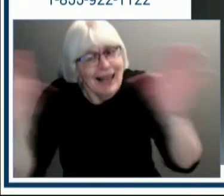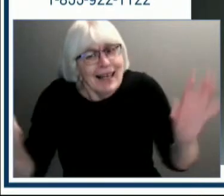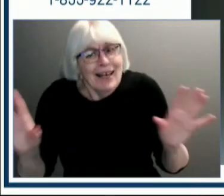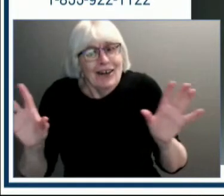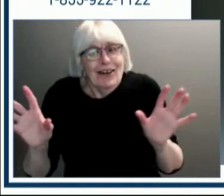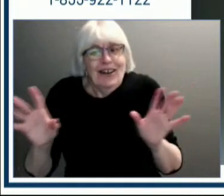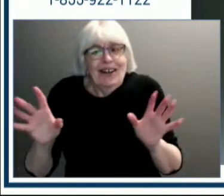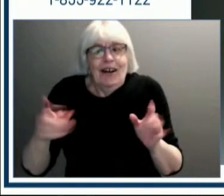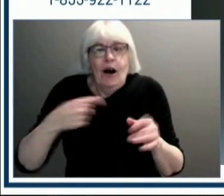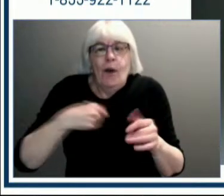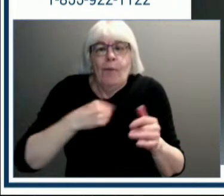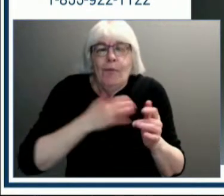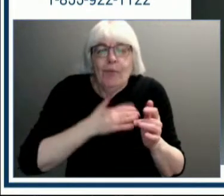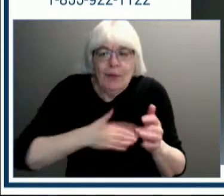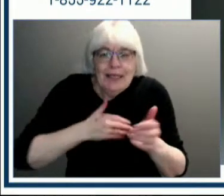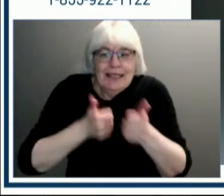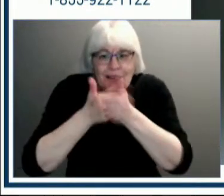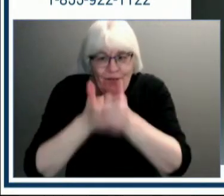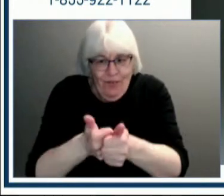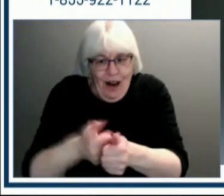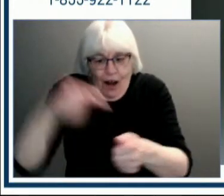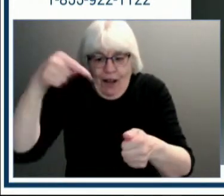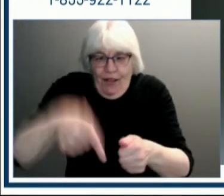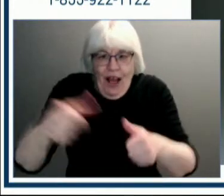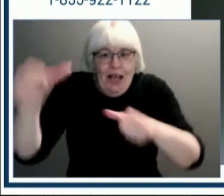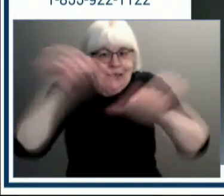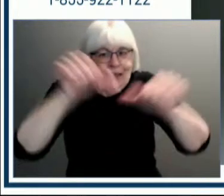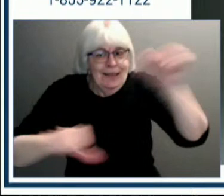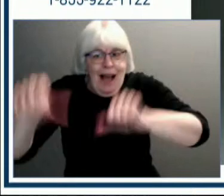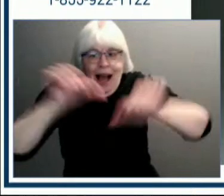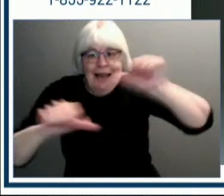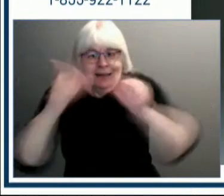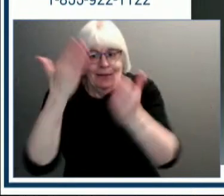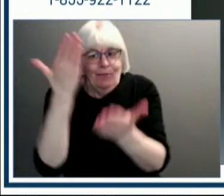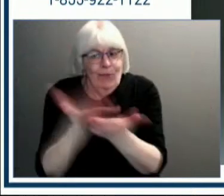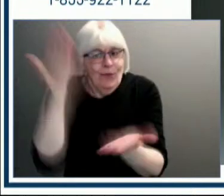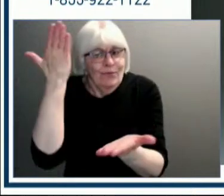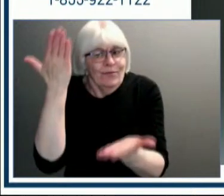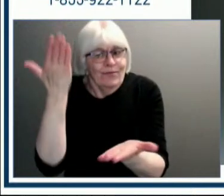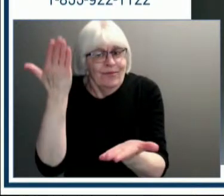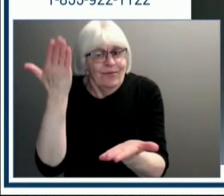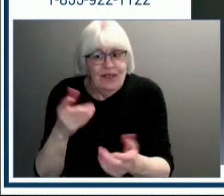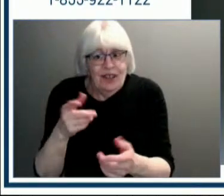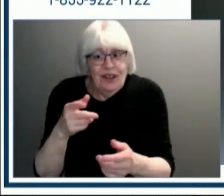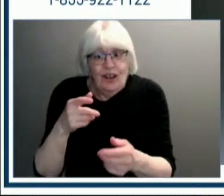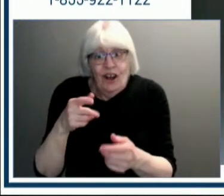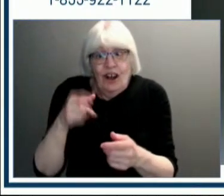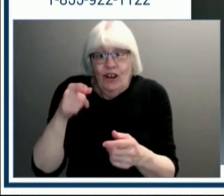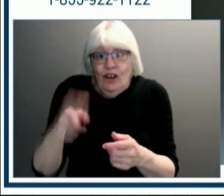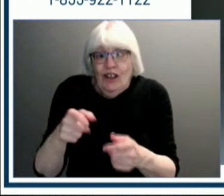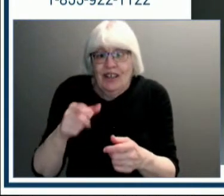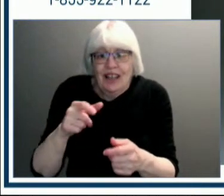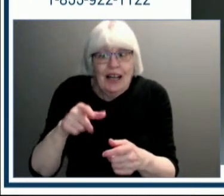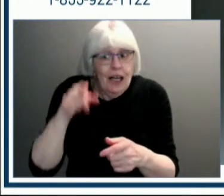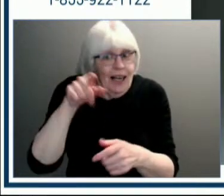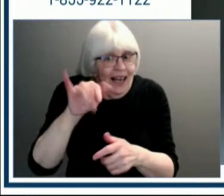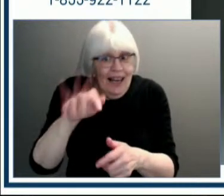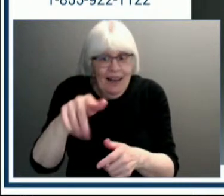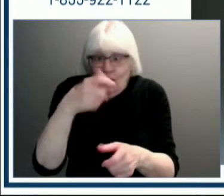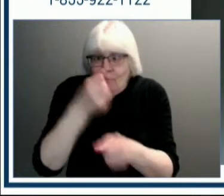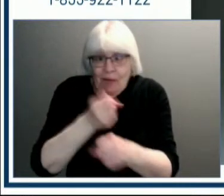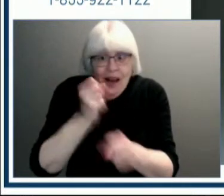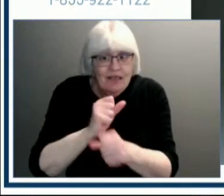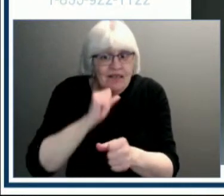science, and continuing to make decisions that are balanced and with a view to minimizing overall harms.